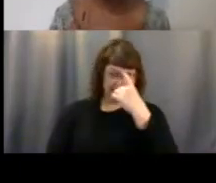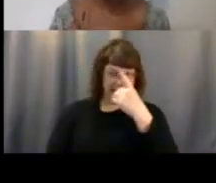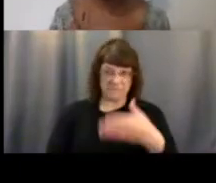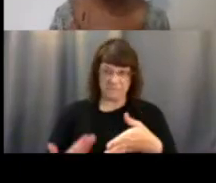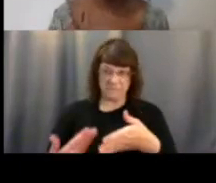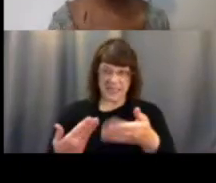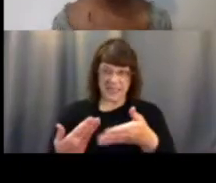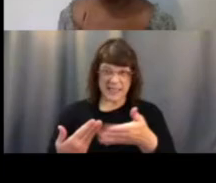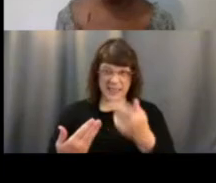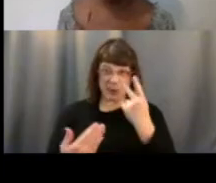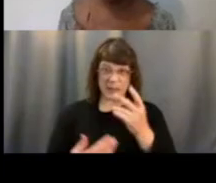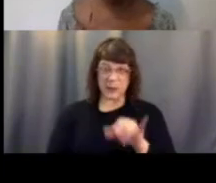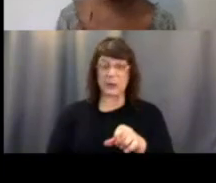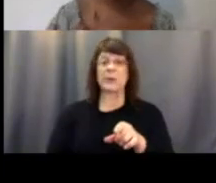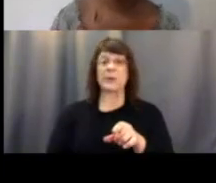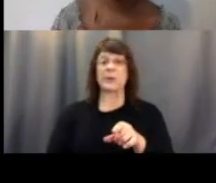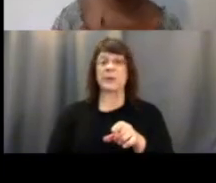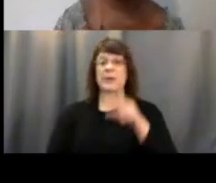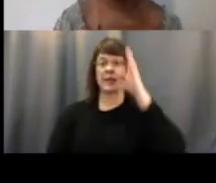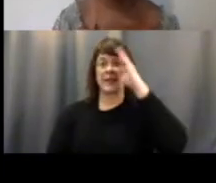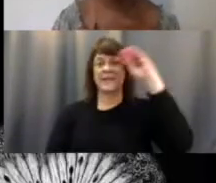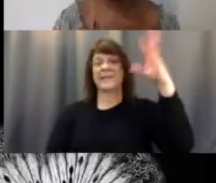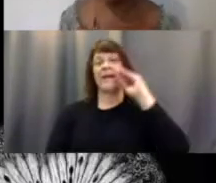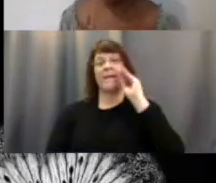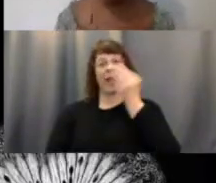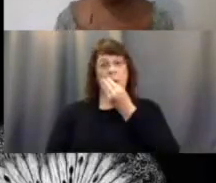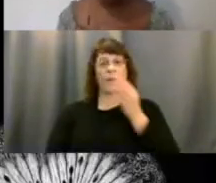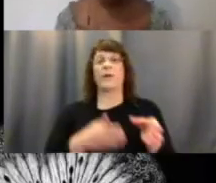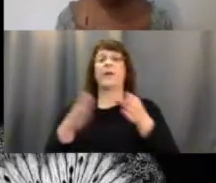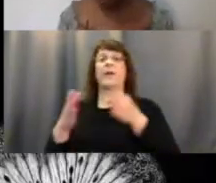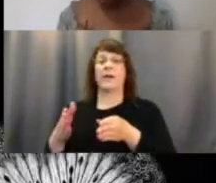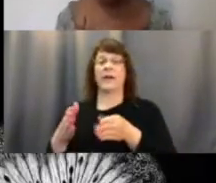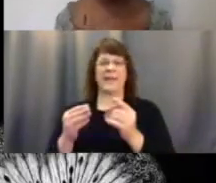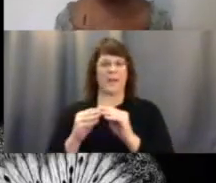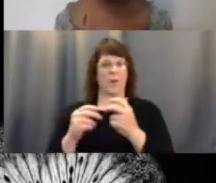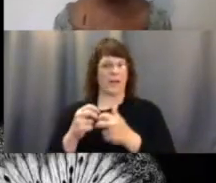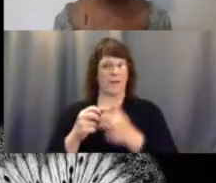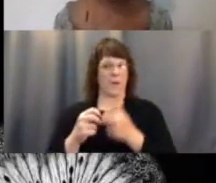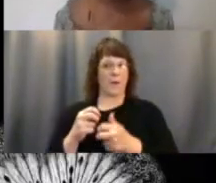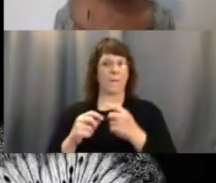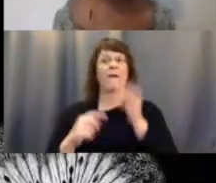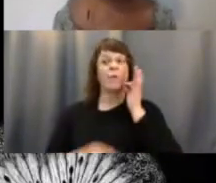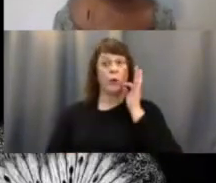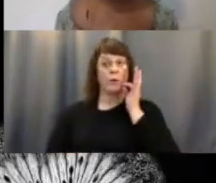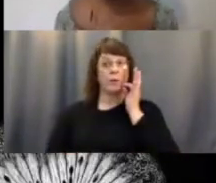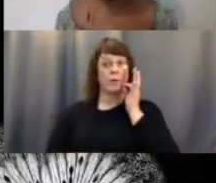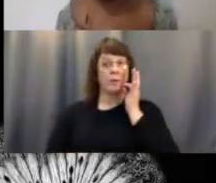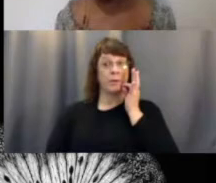to see as well. It's a sunflower. And this one's a little more difficult, but it is a fruit